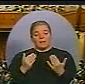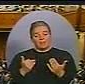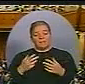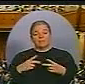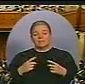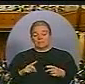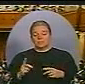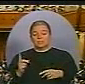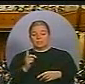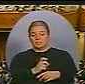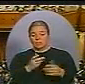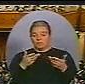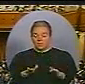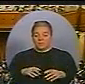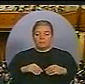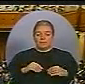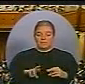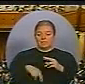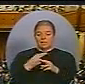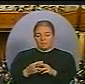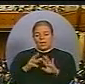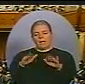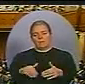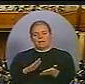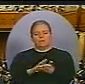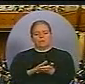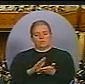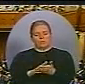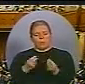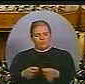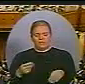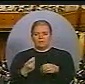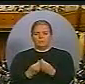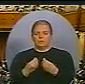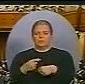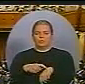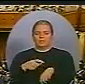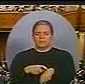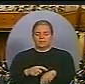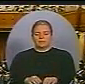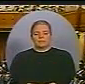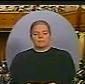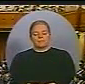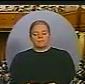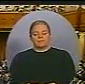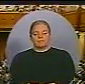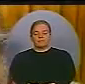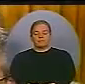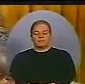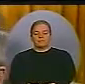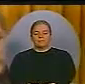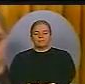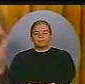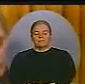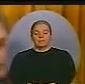ministers finish answering the questions. We're losing a lot of time here. The Honourable Member for Order. The Honourable Member for Timmins, James Bay has the floor. Well,